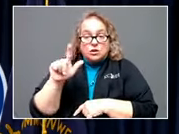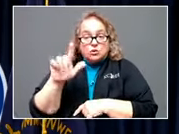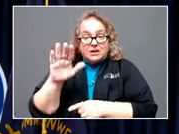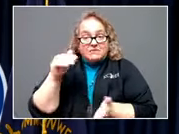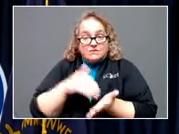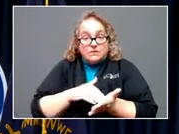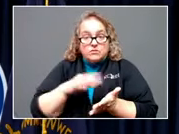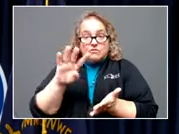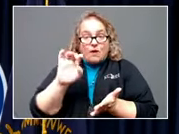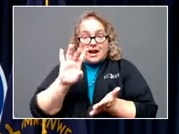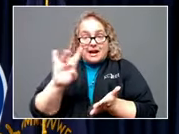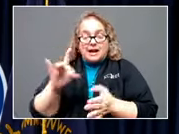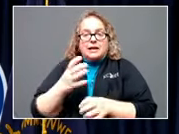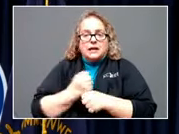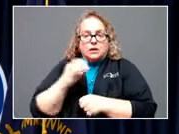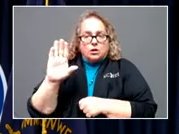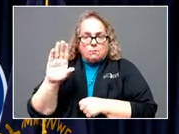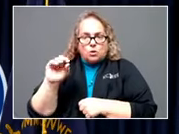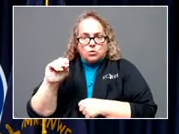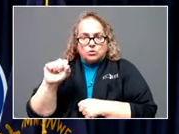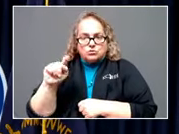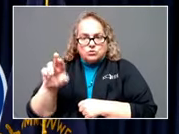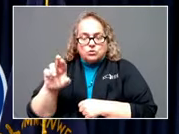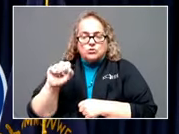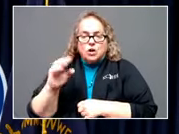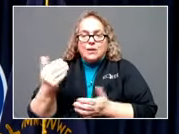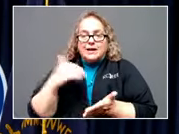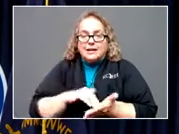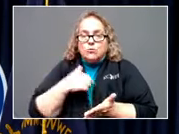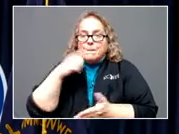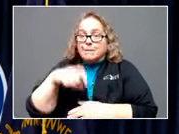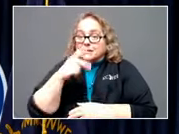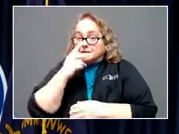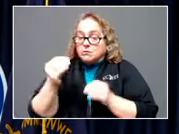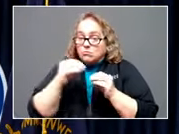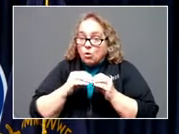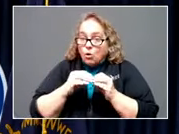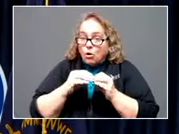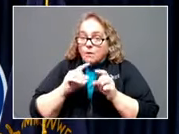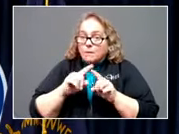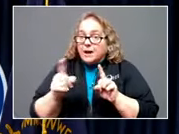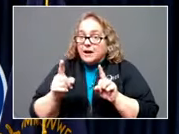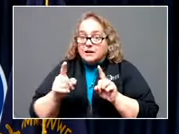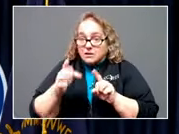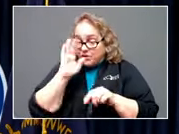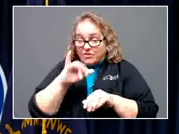25,488 getting their booster. So again, we need to see more, but these numbers were